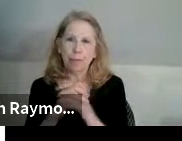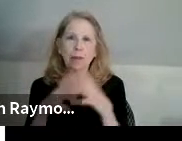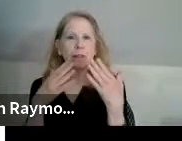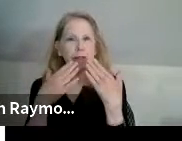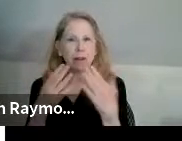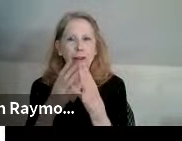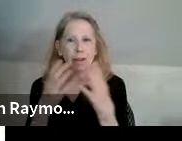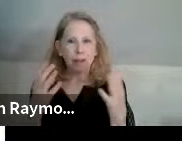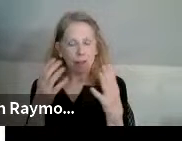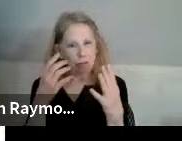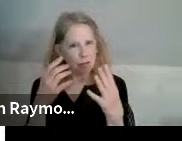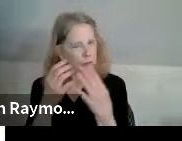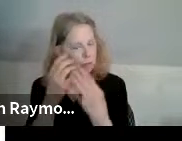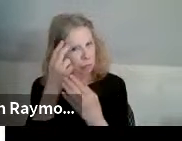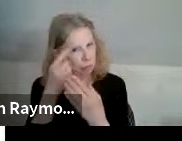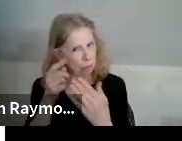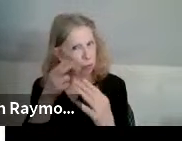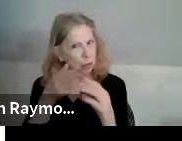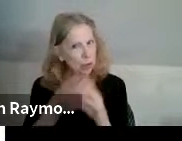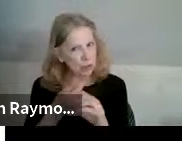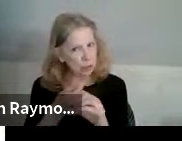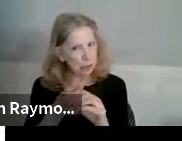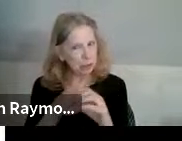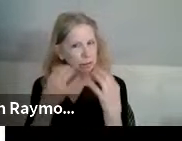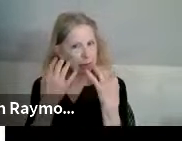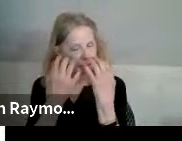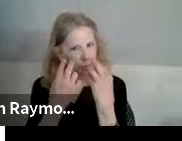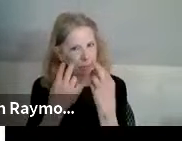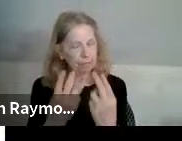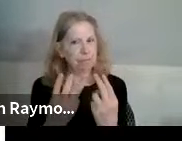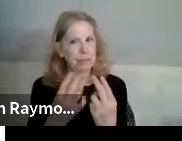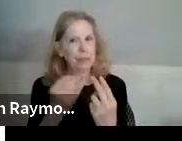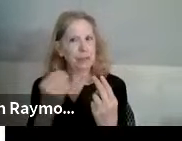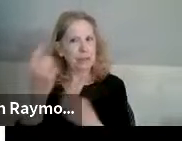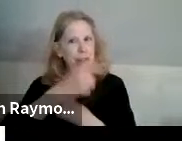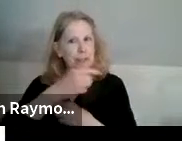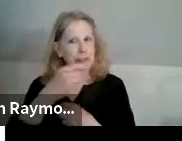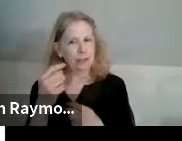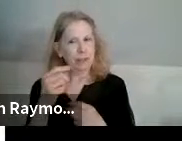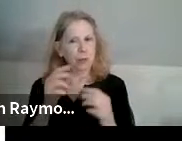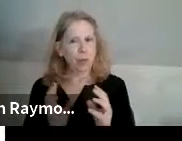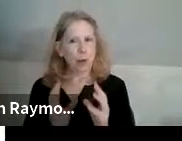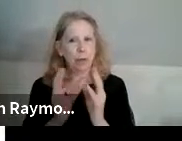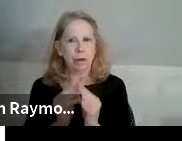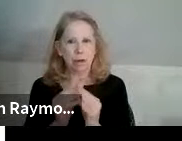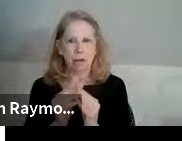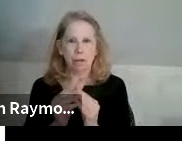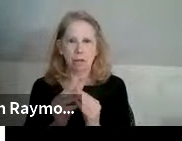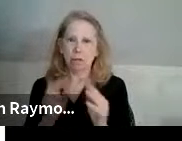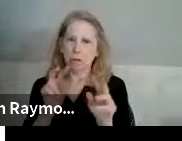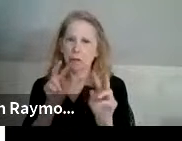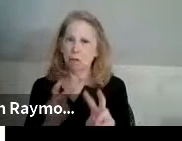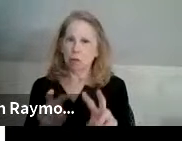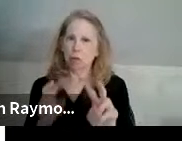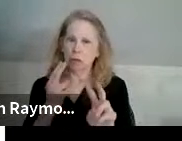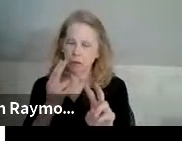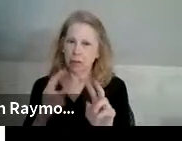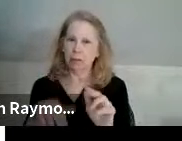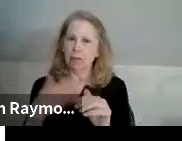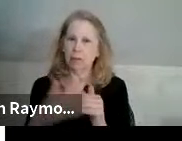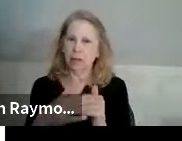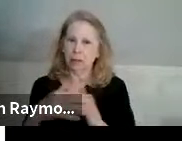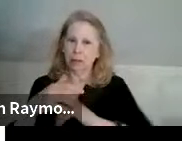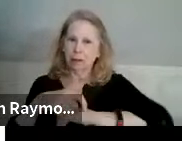Thanks so much for participating in today's webinar. We look forward to seeing you at our next session, which is